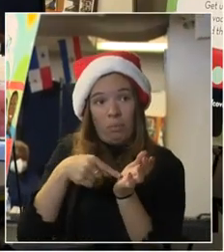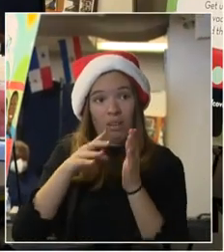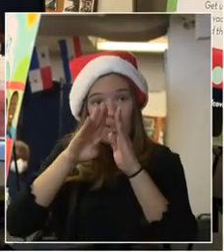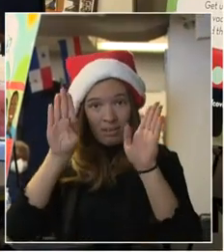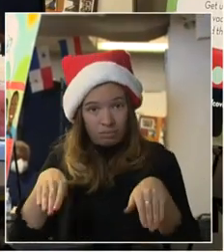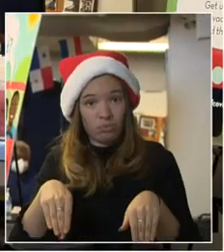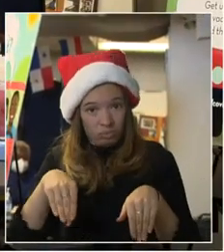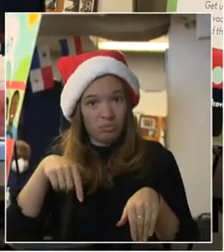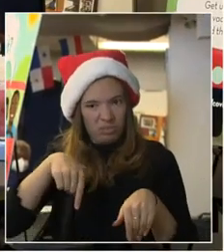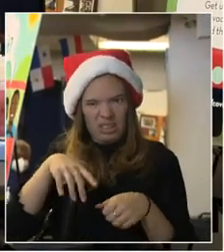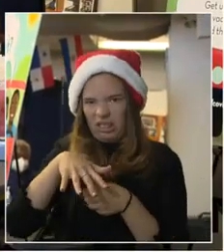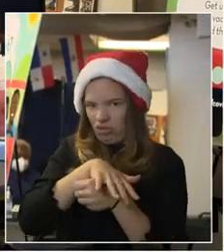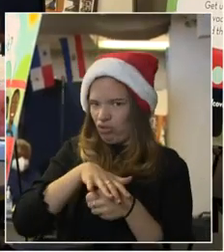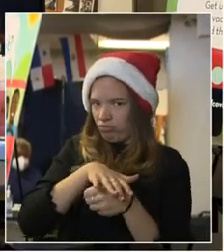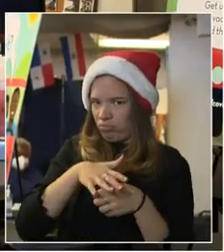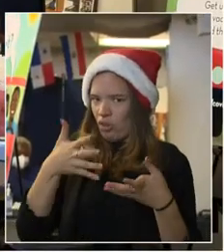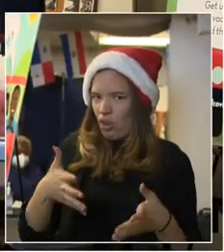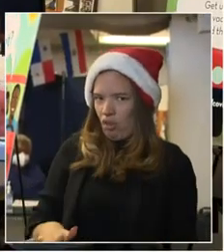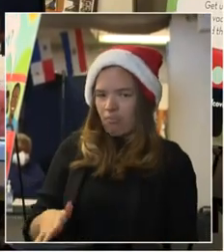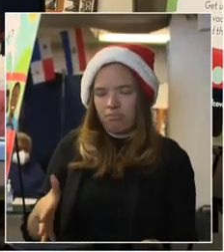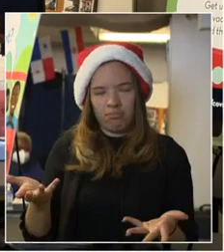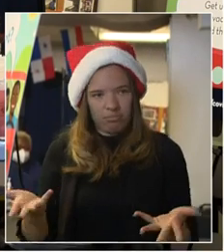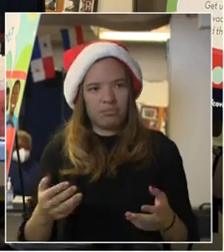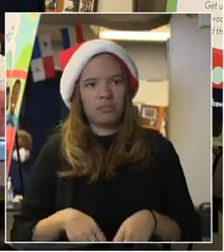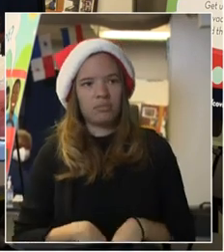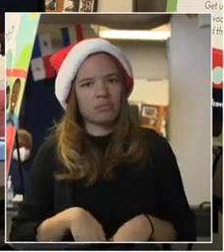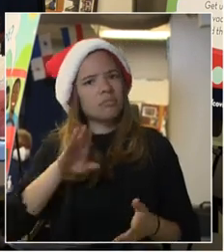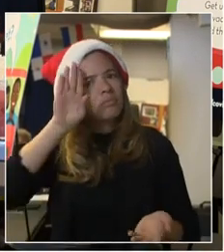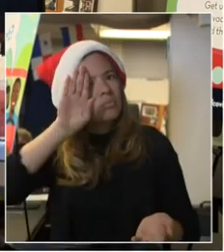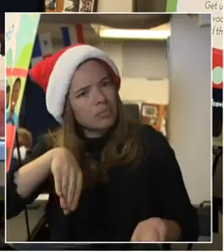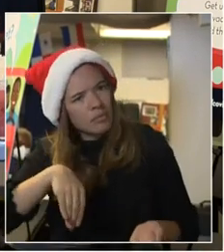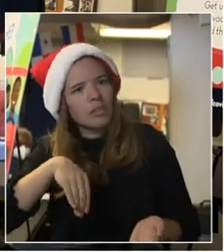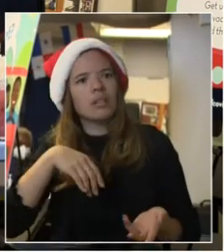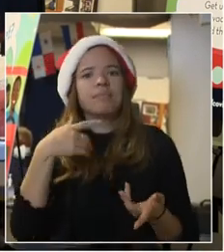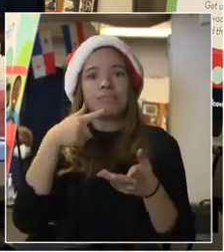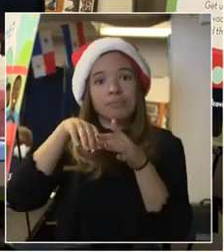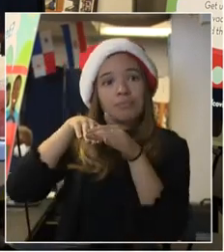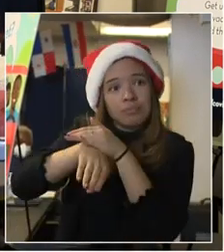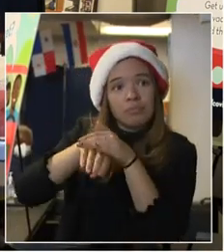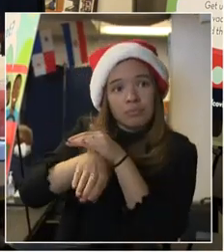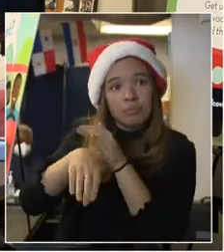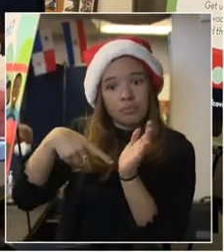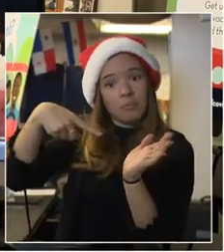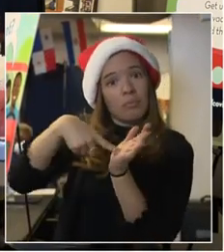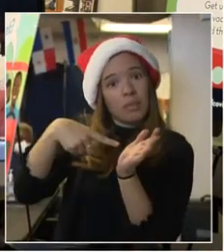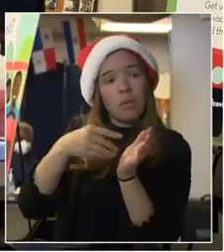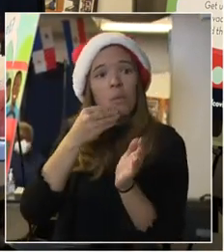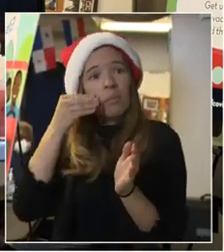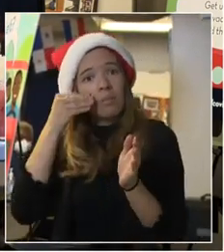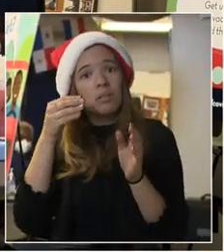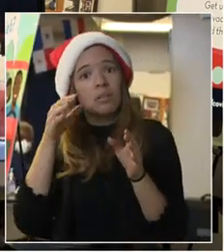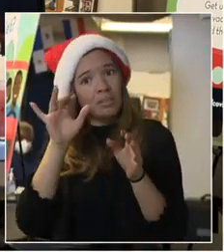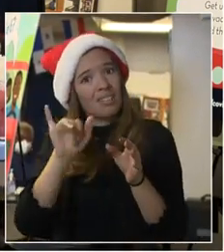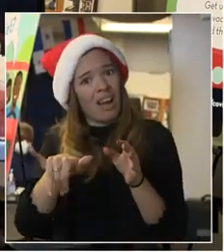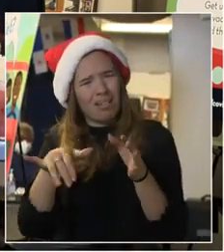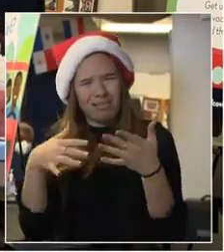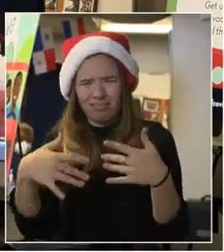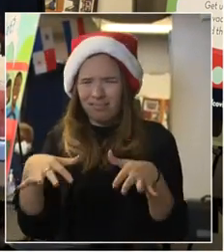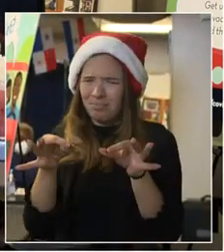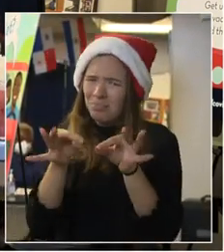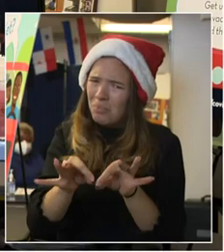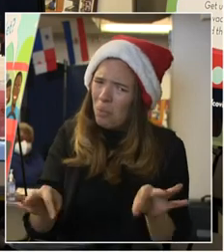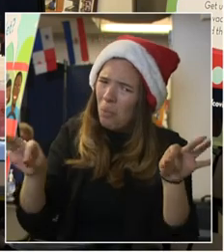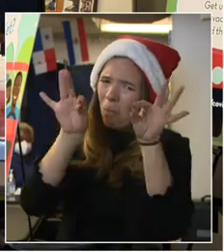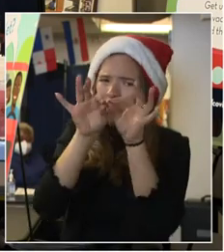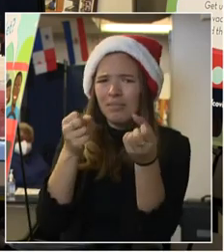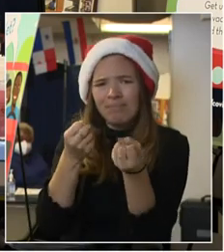Pleasant, because we know that access to deeply affordable housing is a key step in supporting overall health